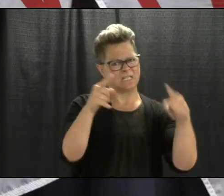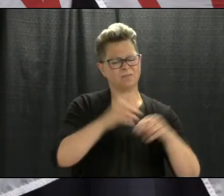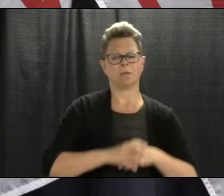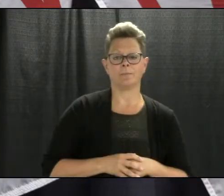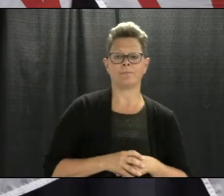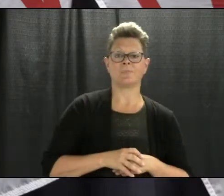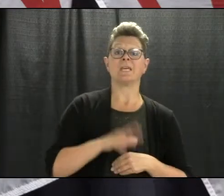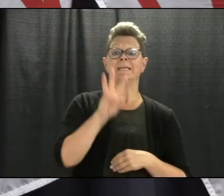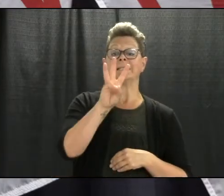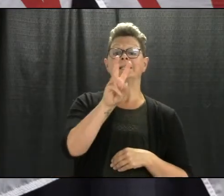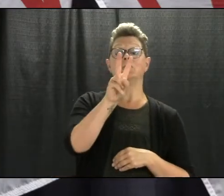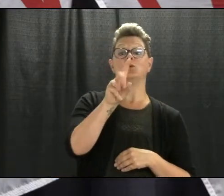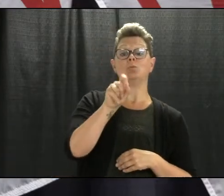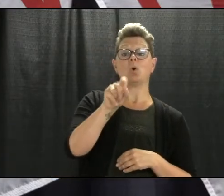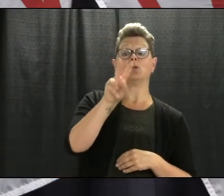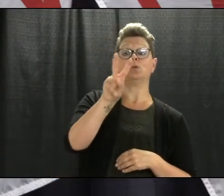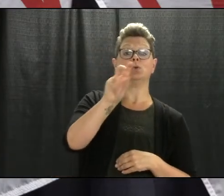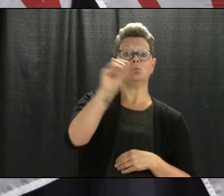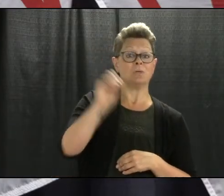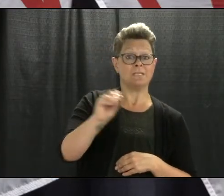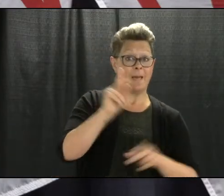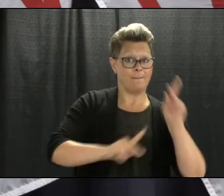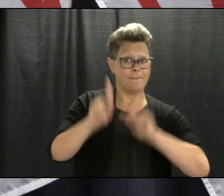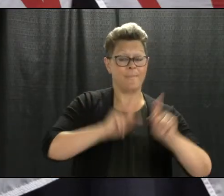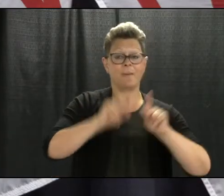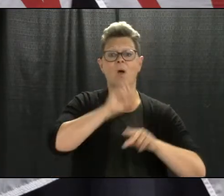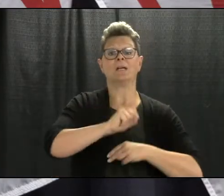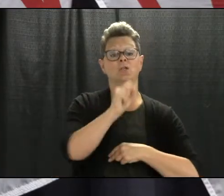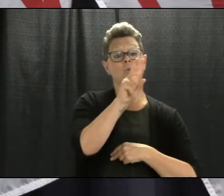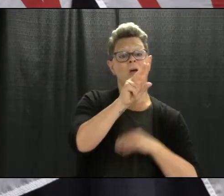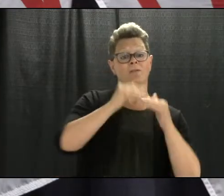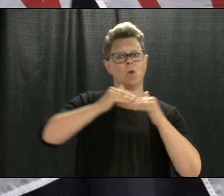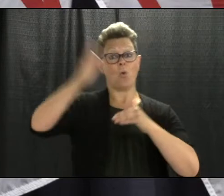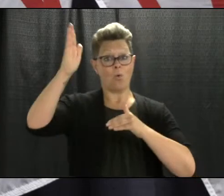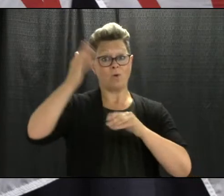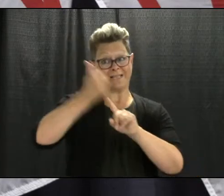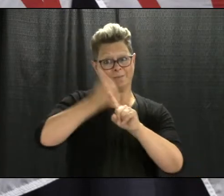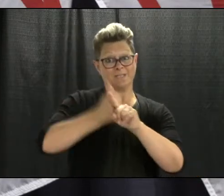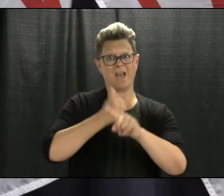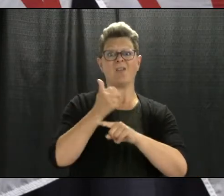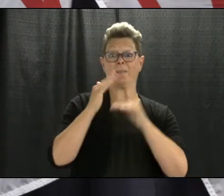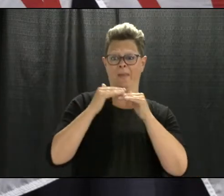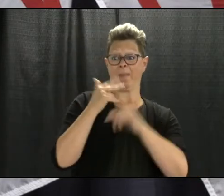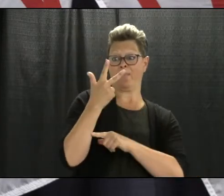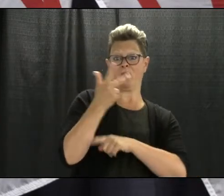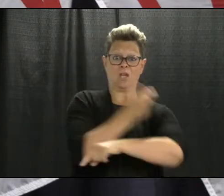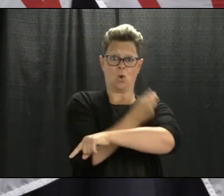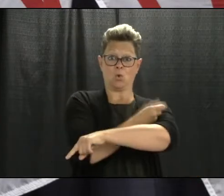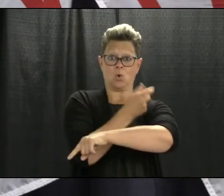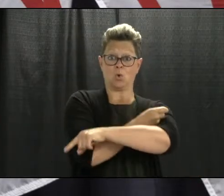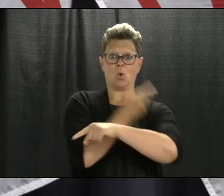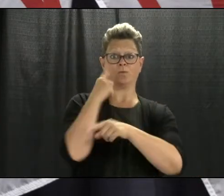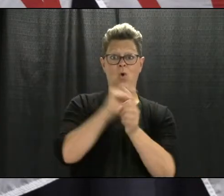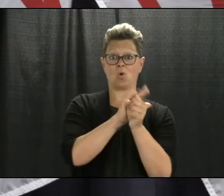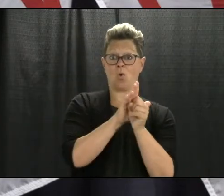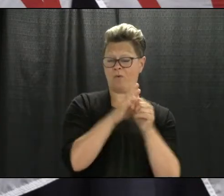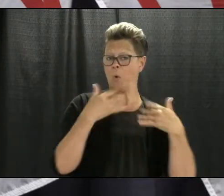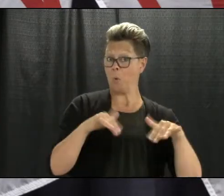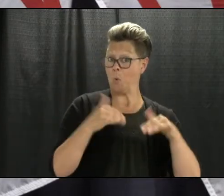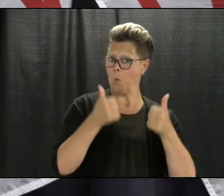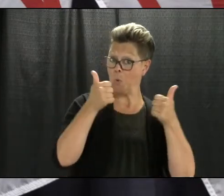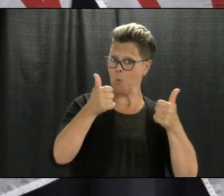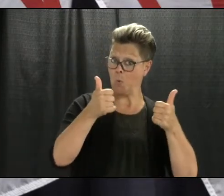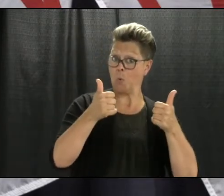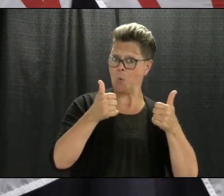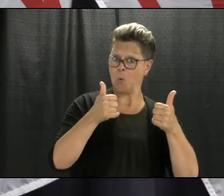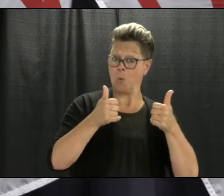report that 62.2% of people aged 12 and older have received at least 3 doses of COVID-19 vaccine. This is currently the highest rate